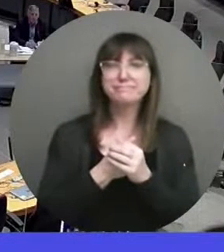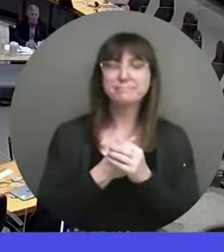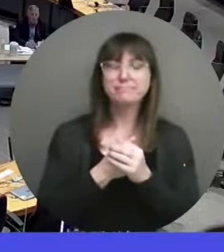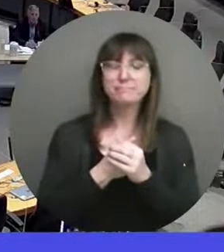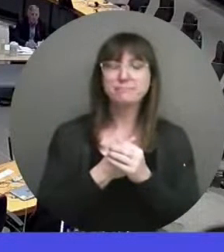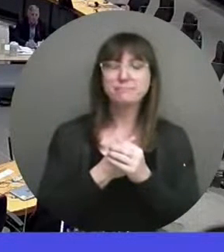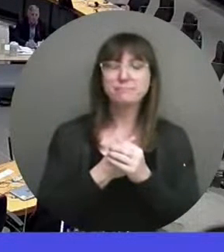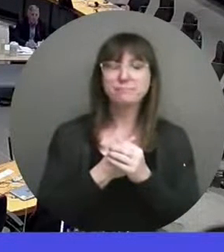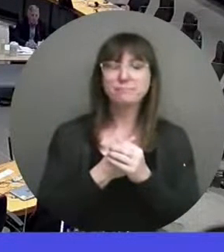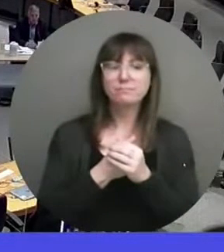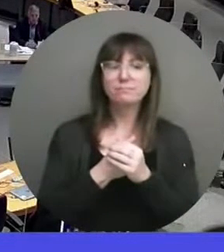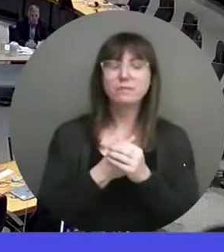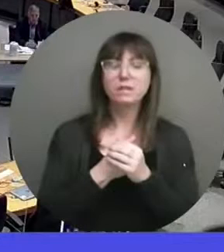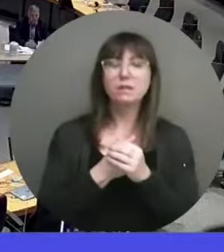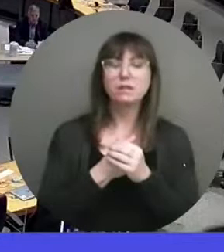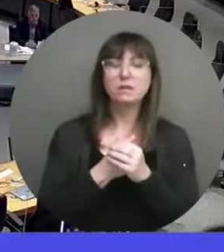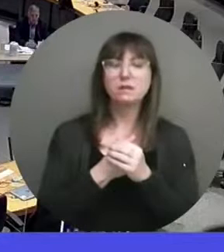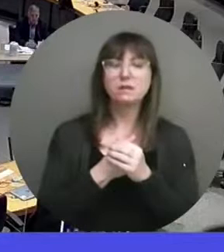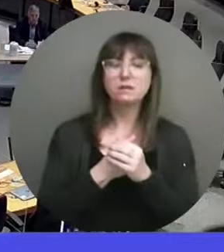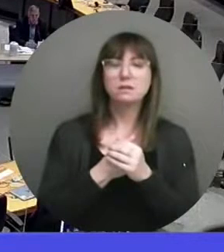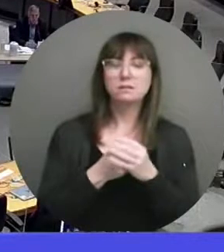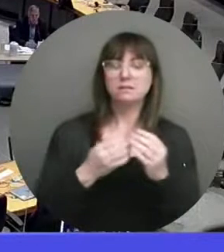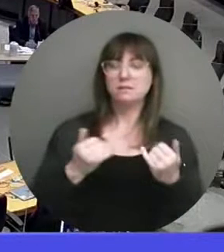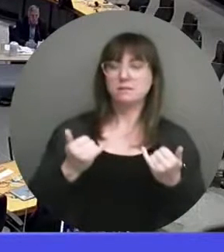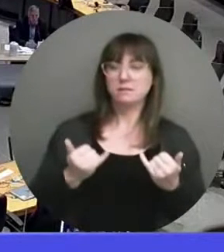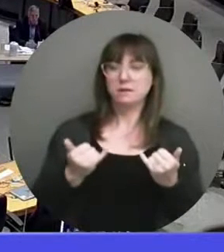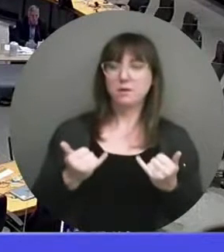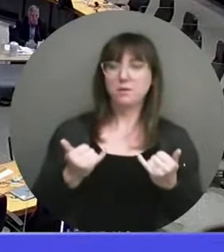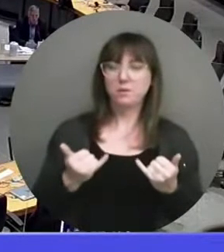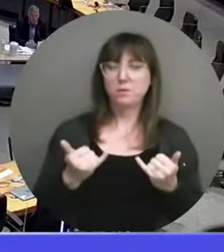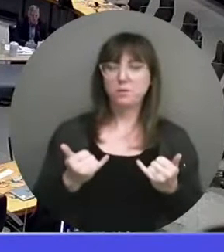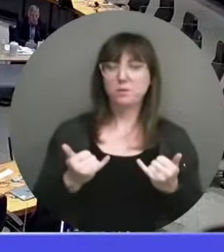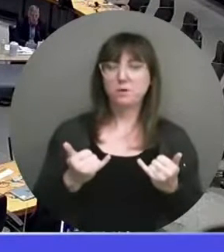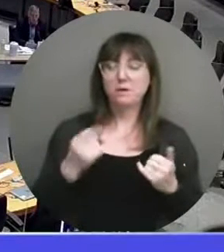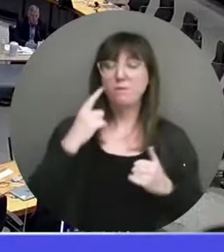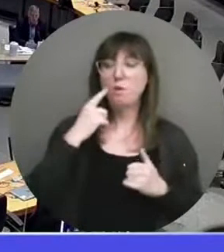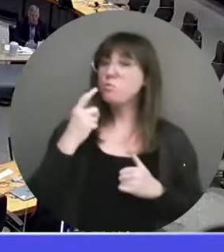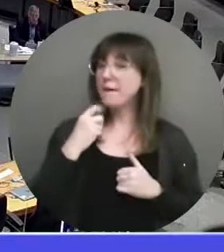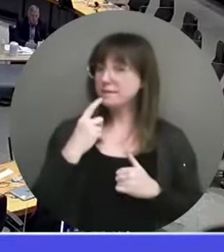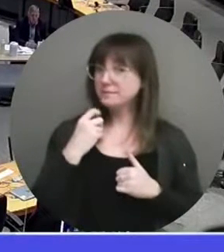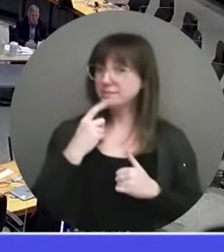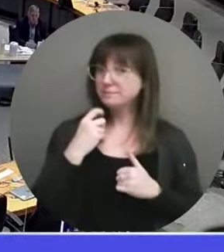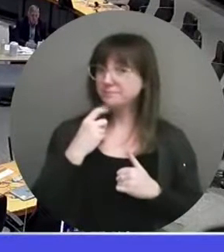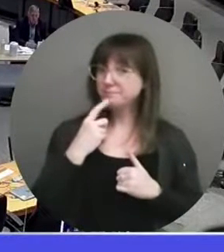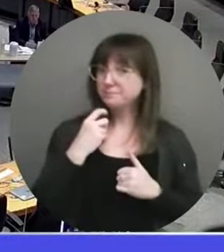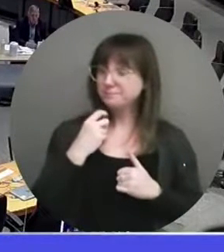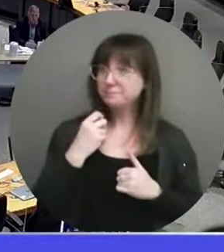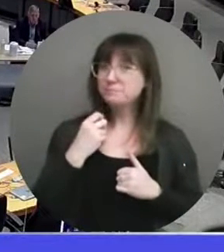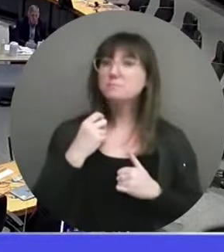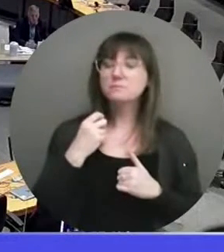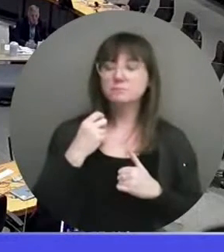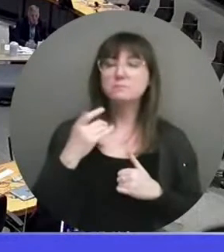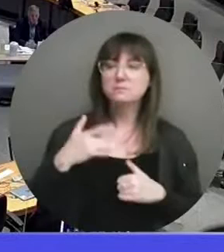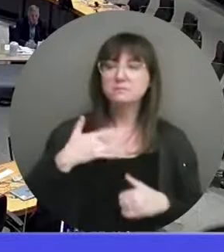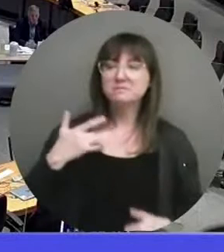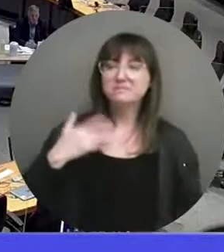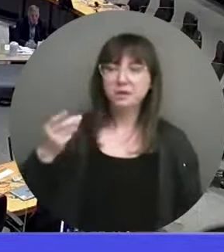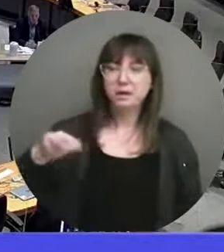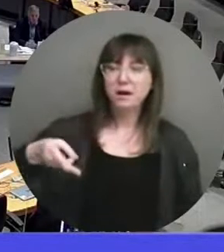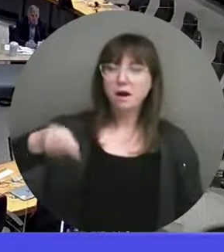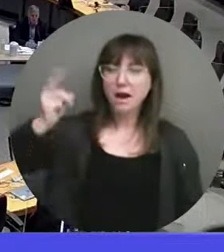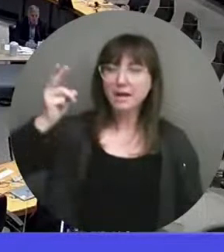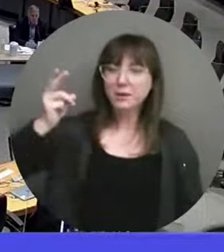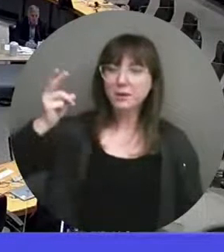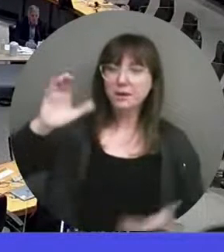The threshold currently there for red is definitely higher than what